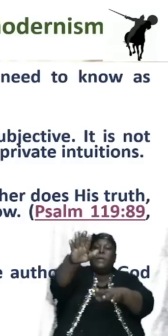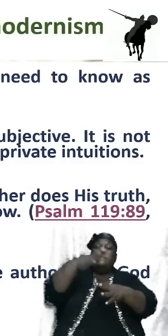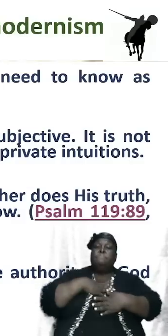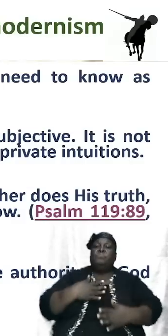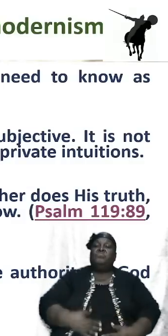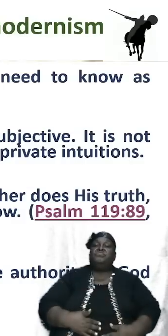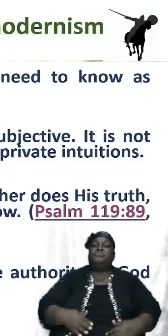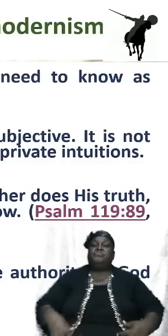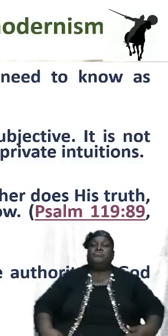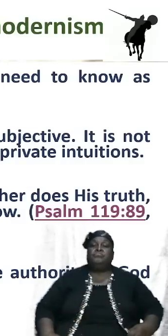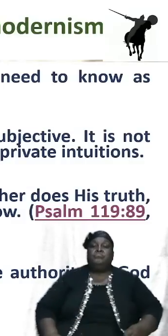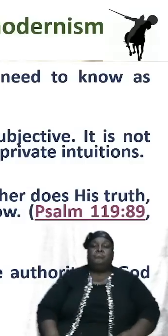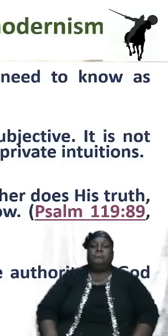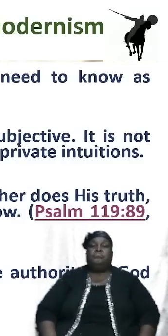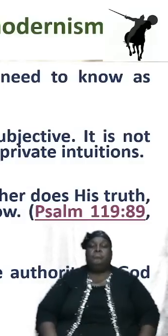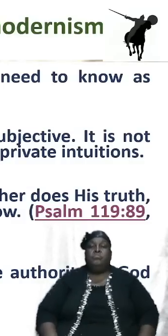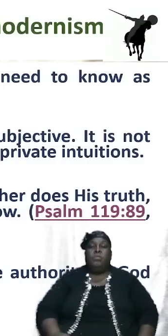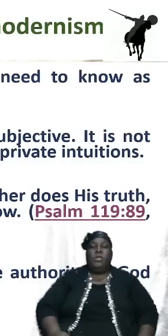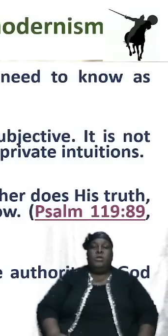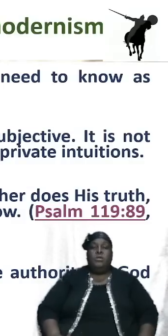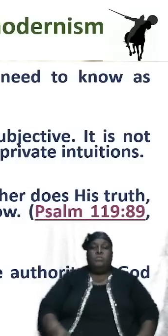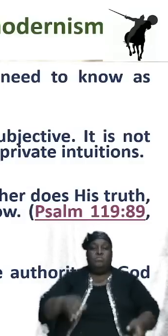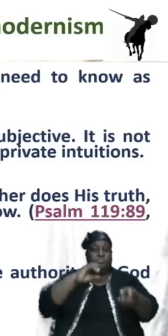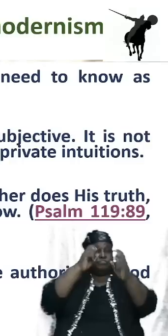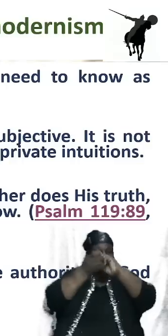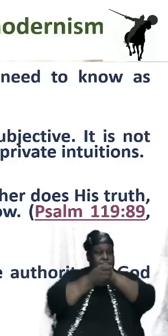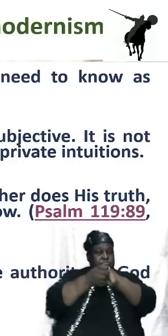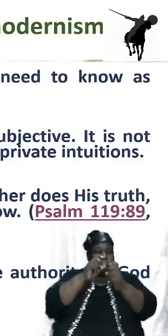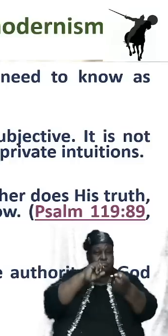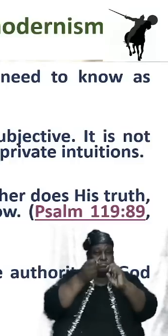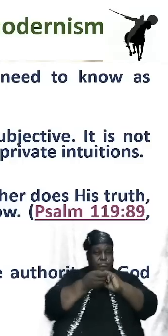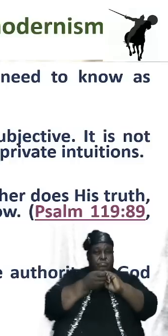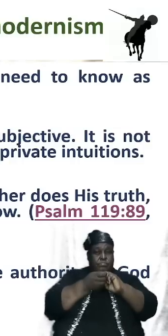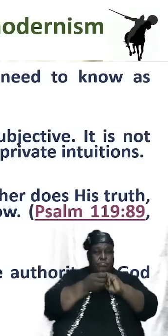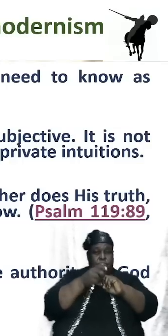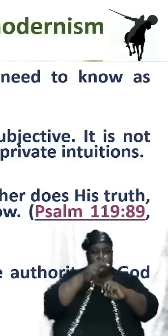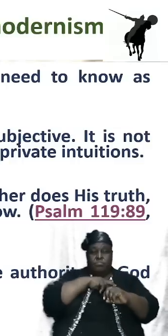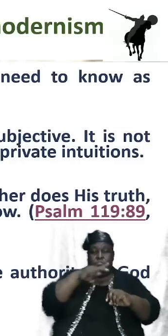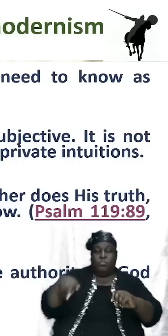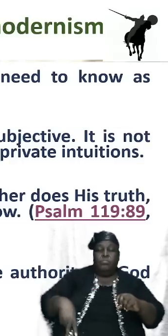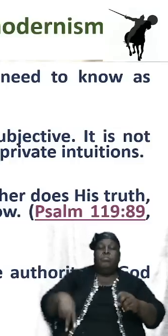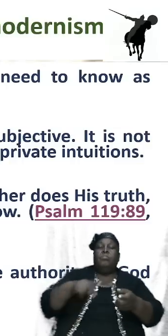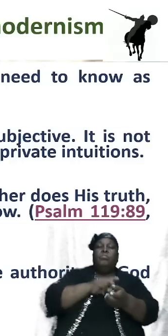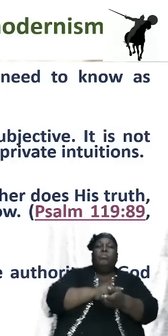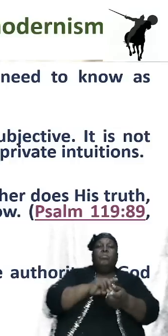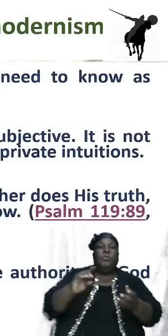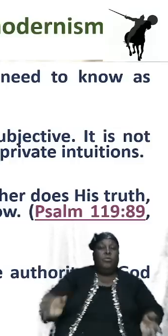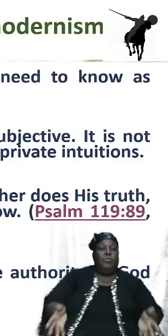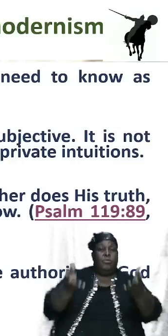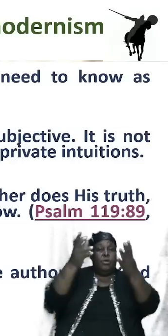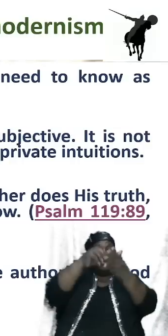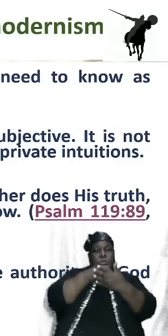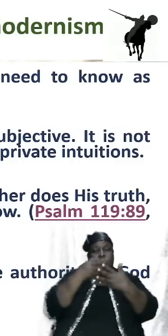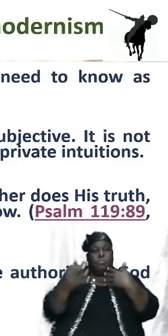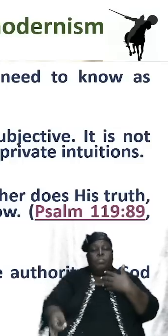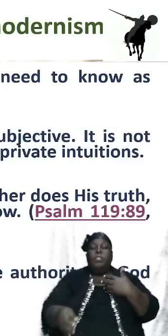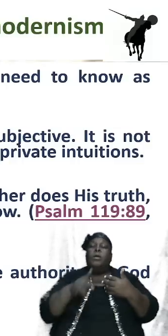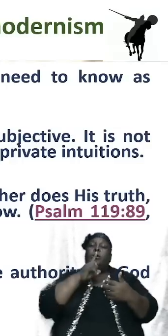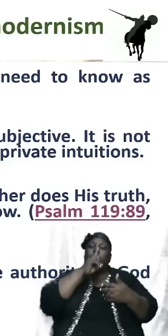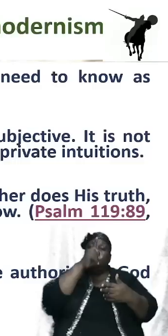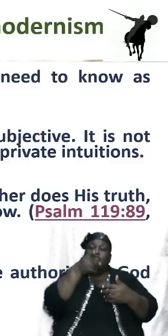God. The world changes. Kingdom rise and fall. But truth